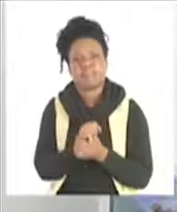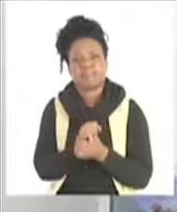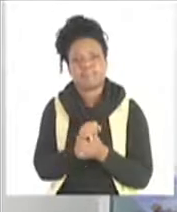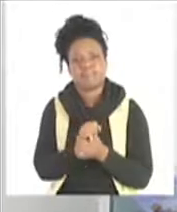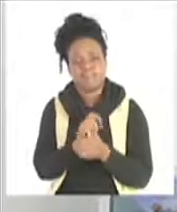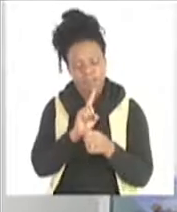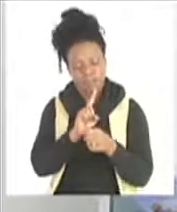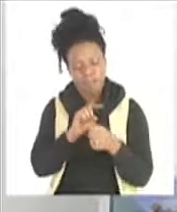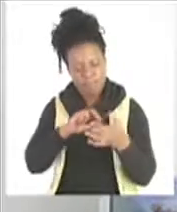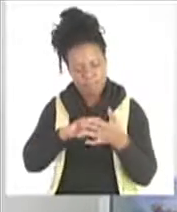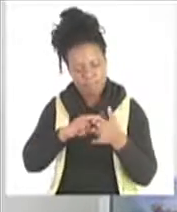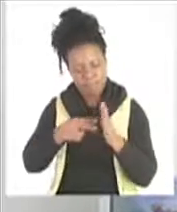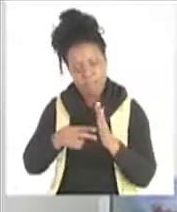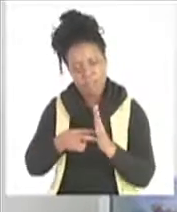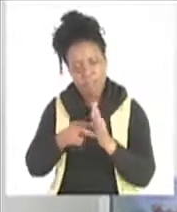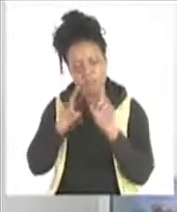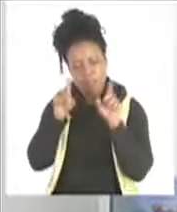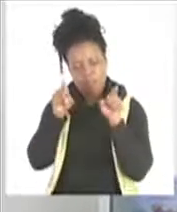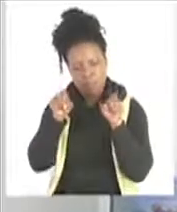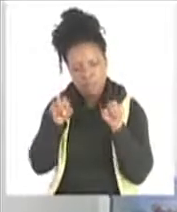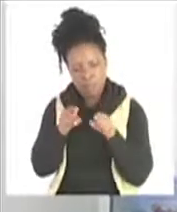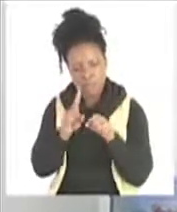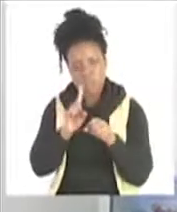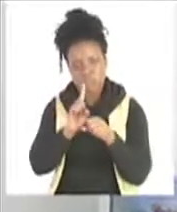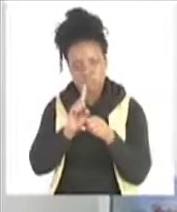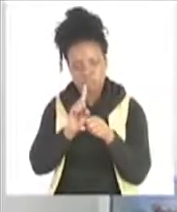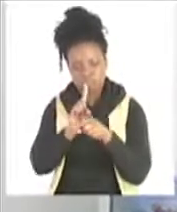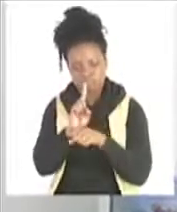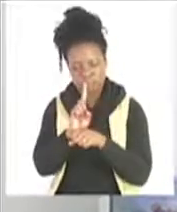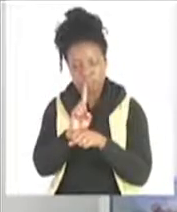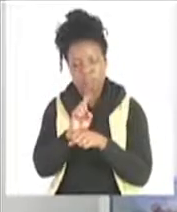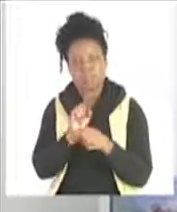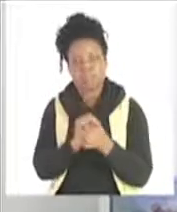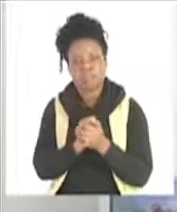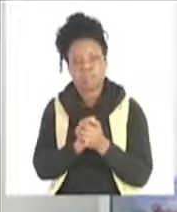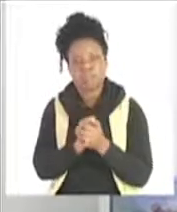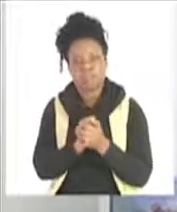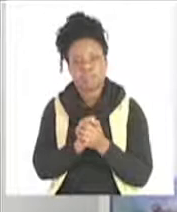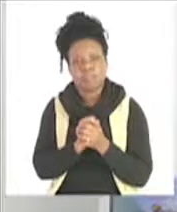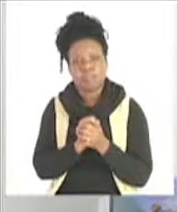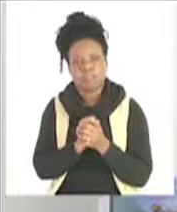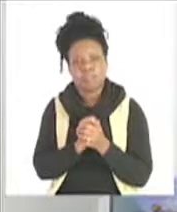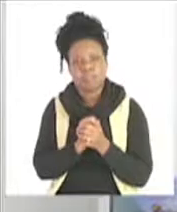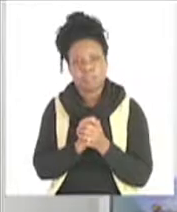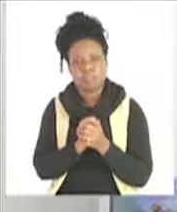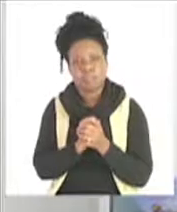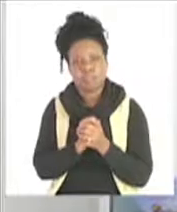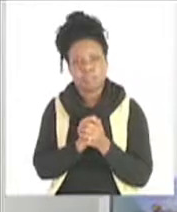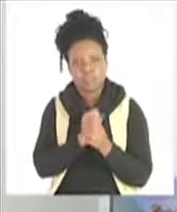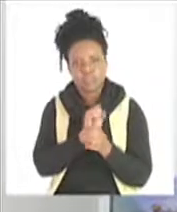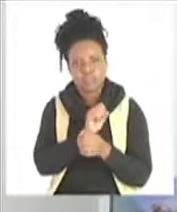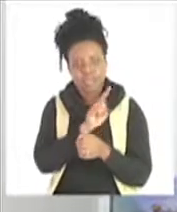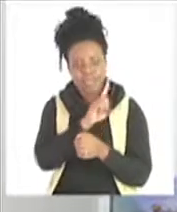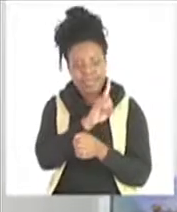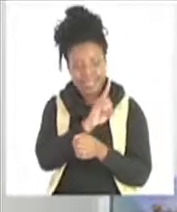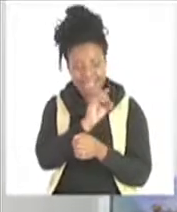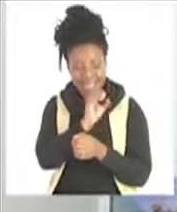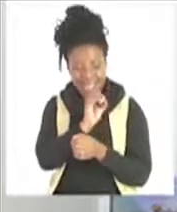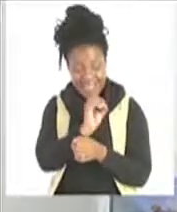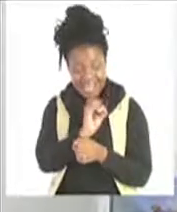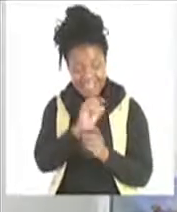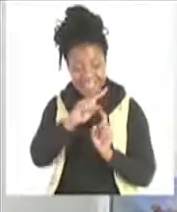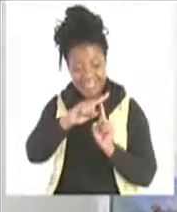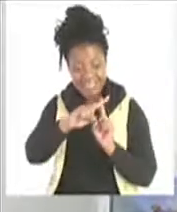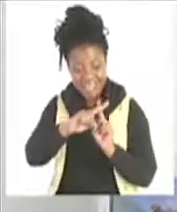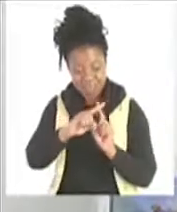have a bracket sum. And that part of the sum we do first. So we're going to write equals